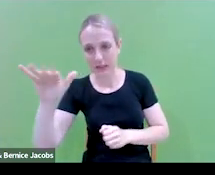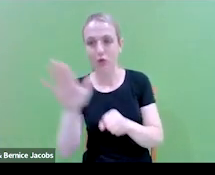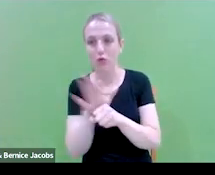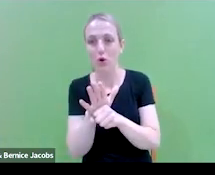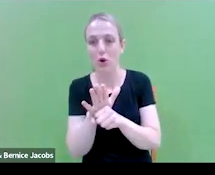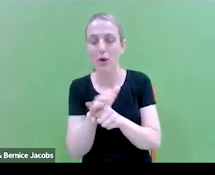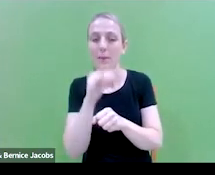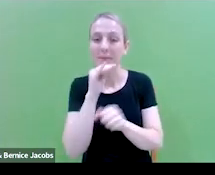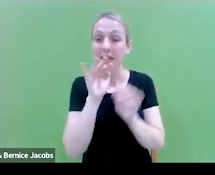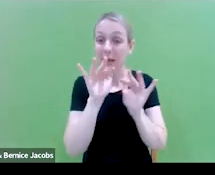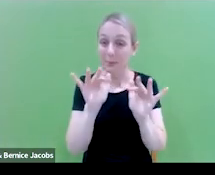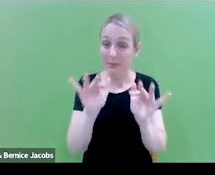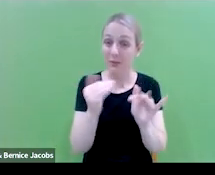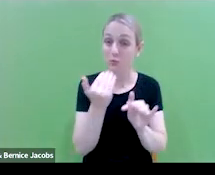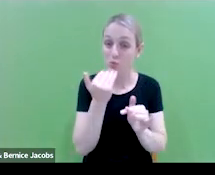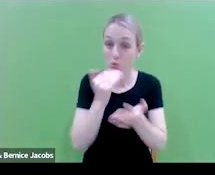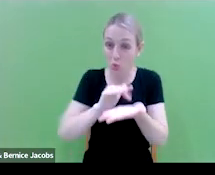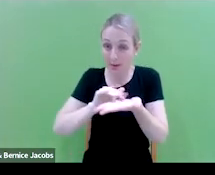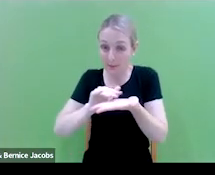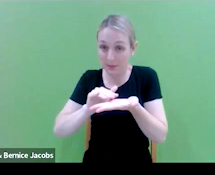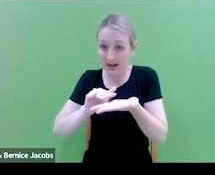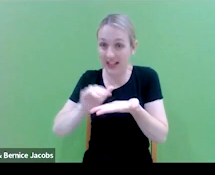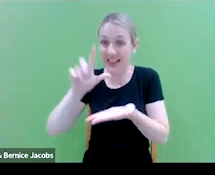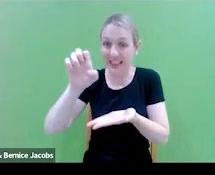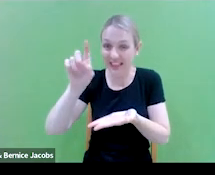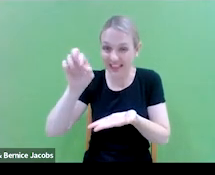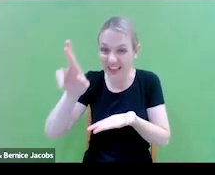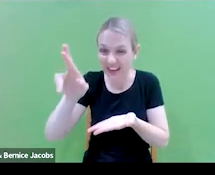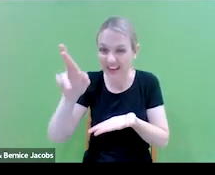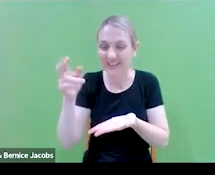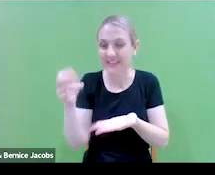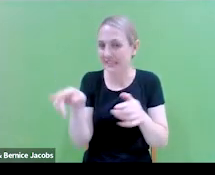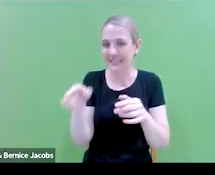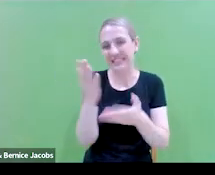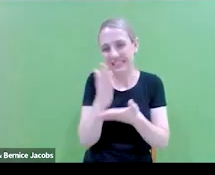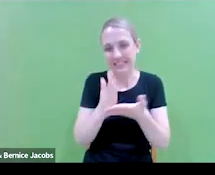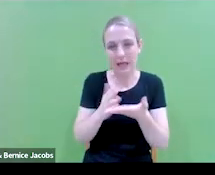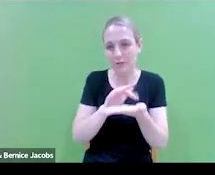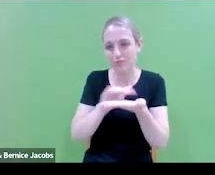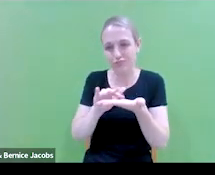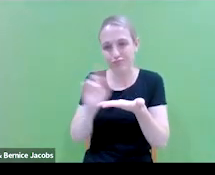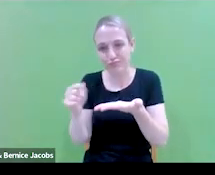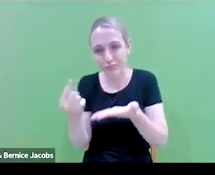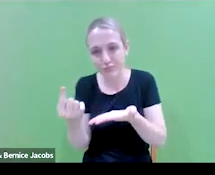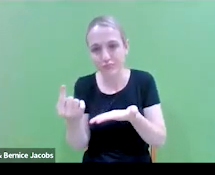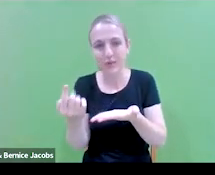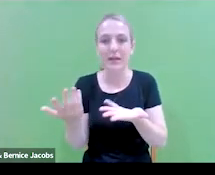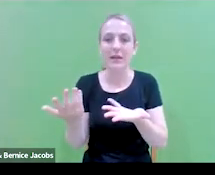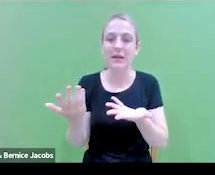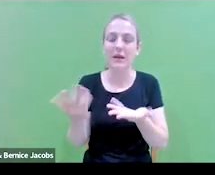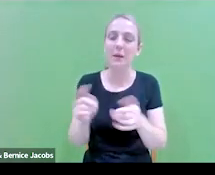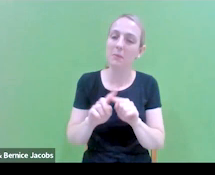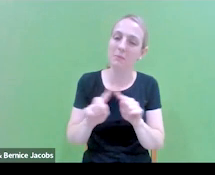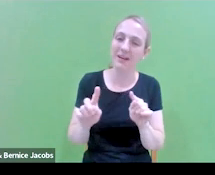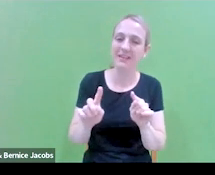read letters as English letters or, you know, like in terms of grammar. But